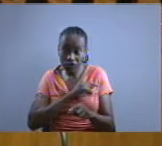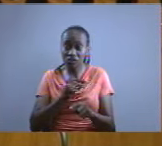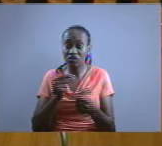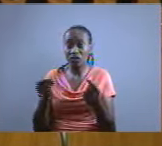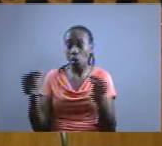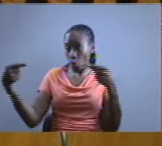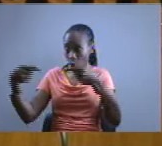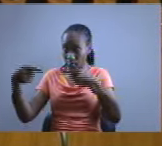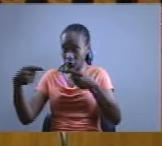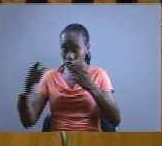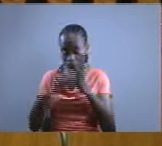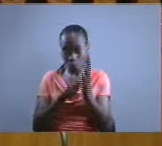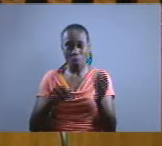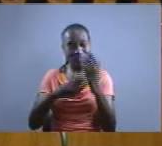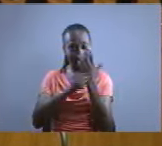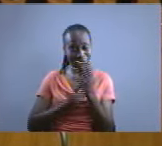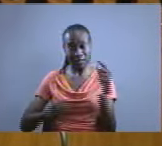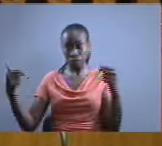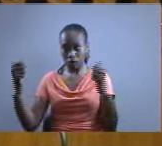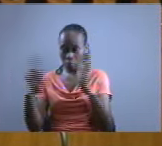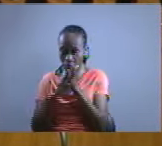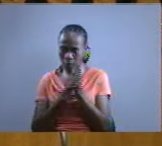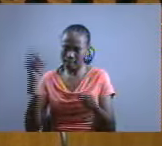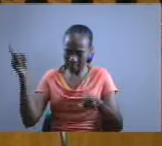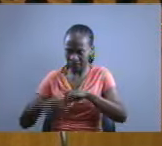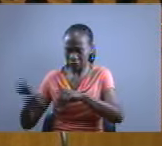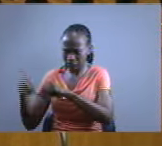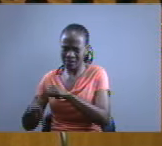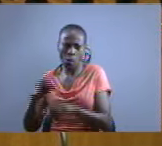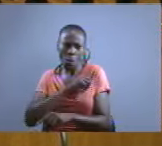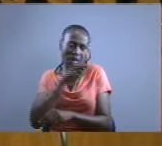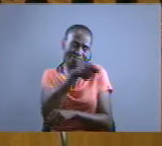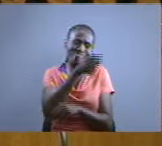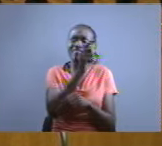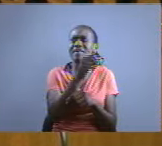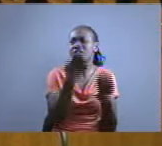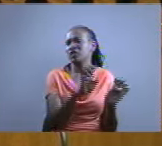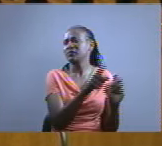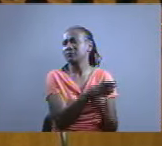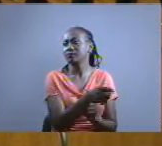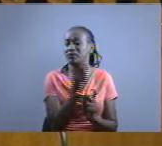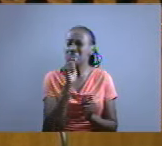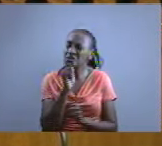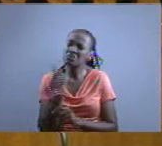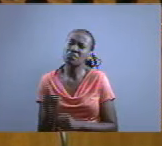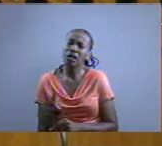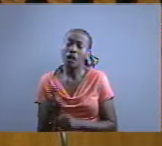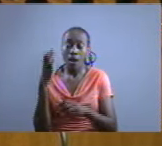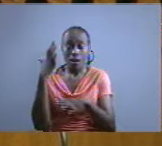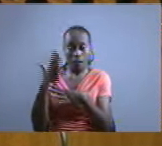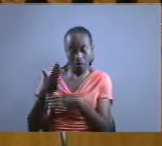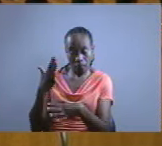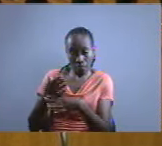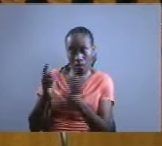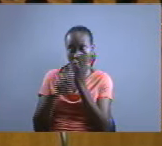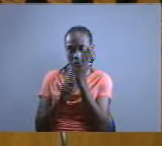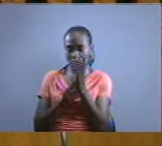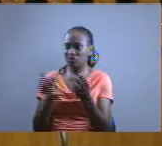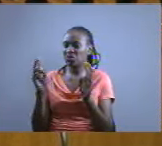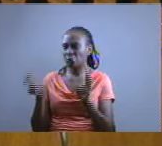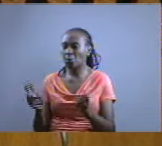law and tax law of this country? Does this mean that the labor laws in general and the employment equity in